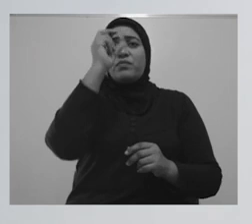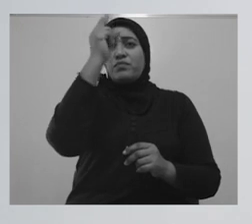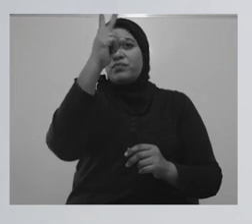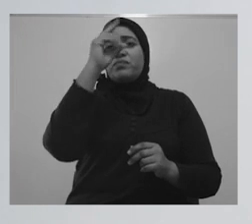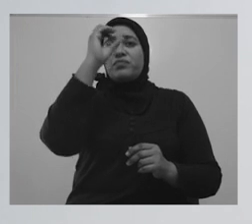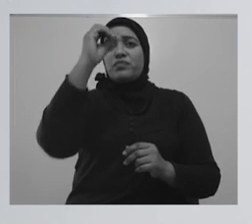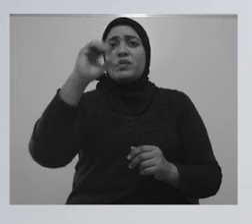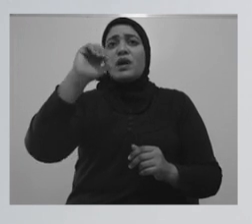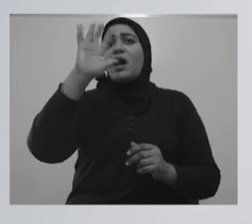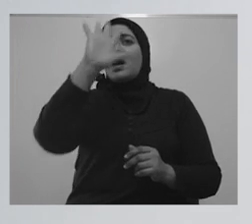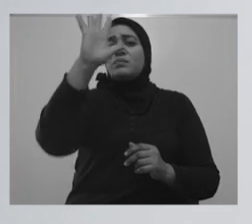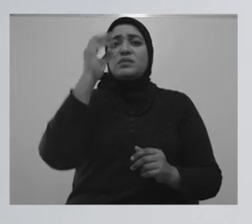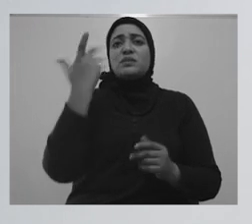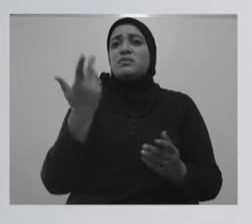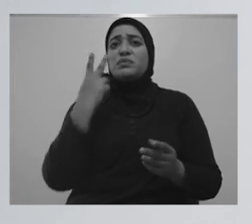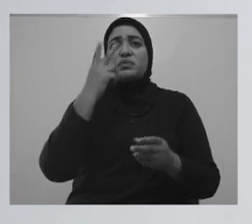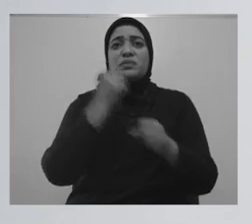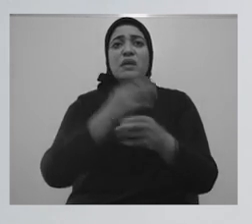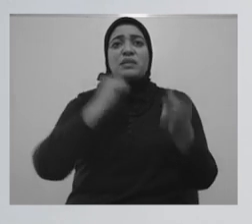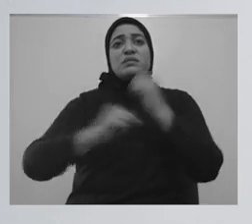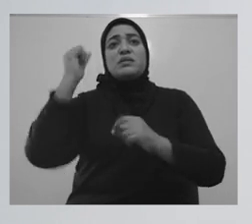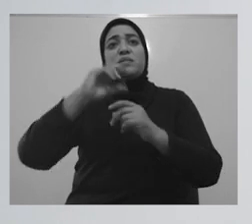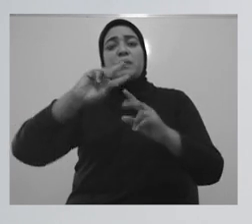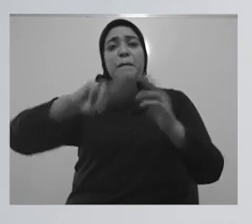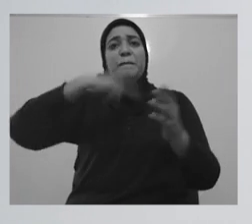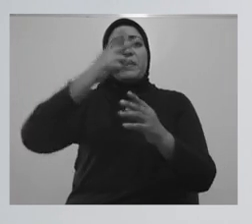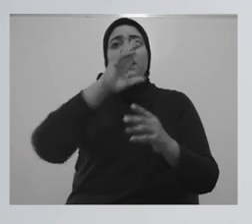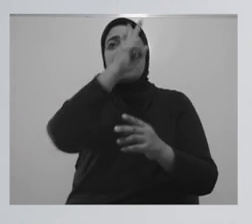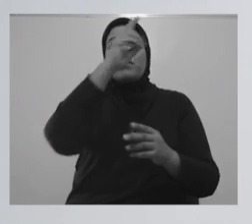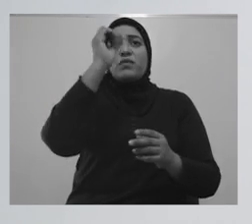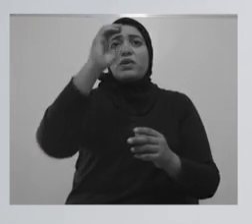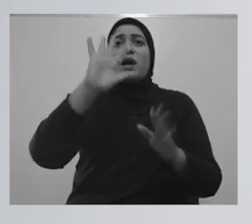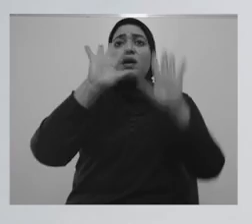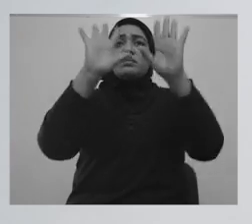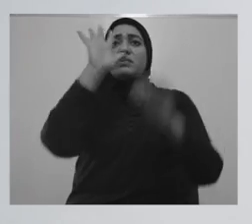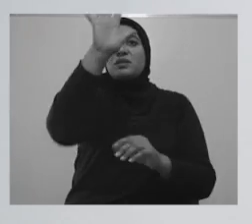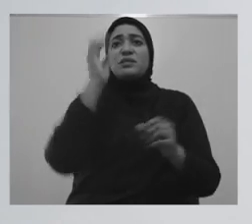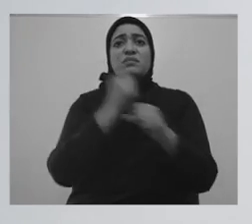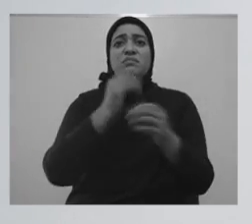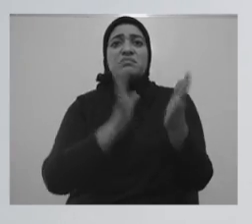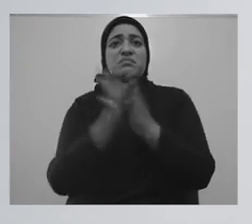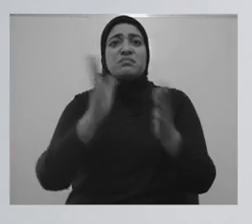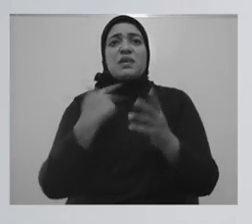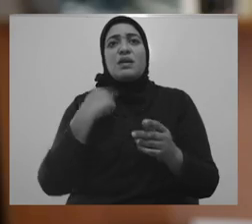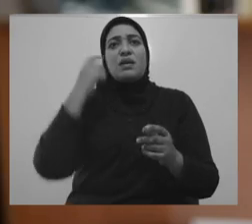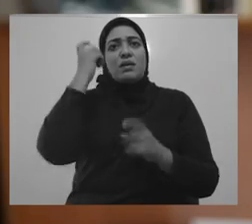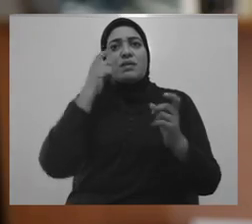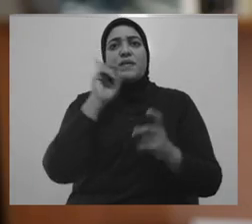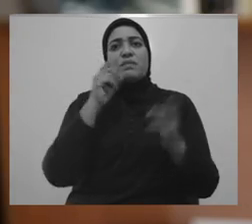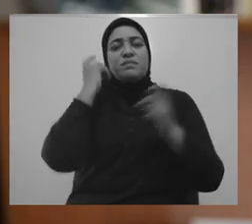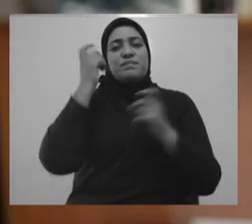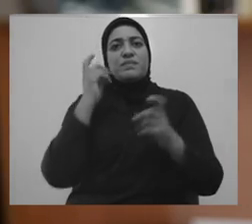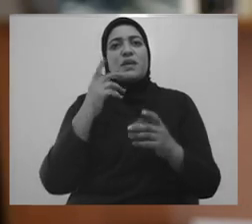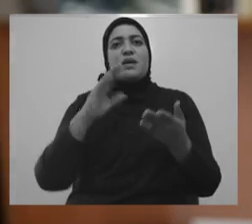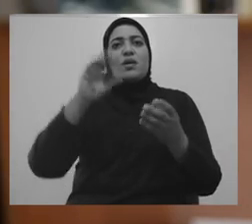2015. So, through these events, I started. The investigators